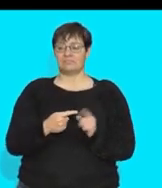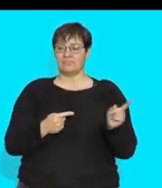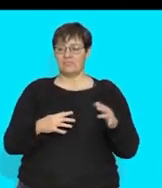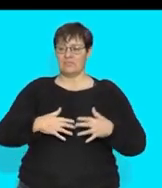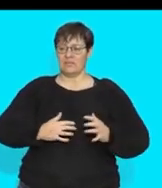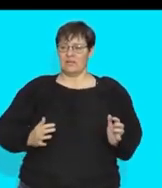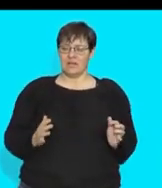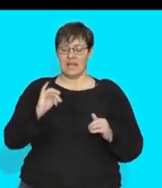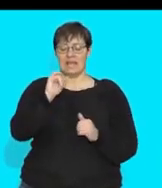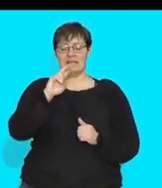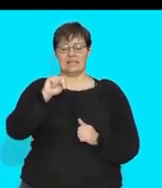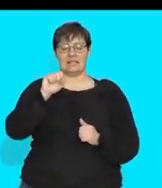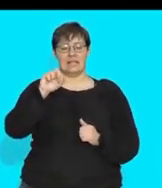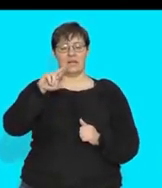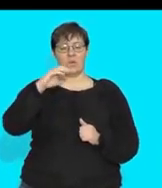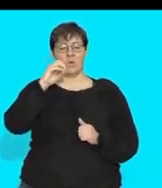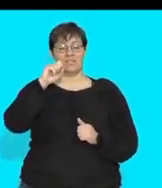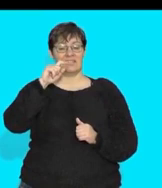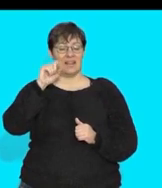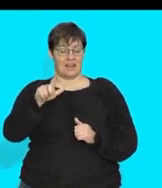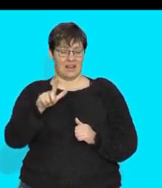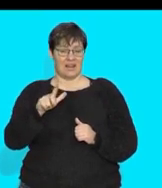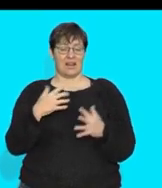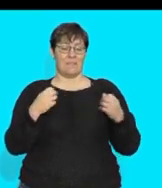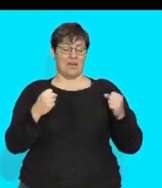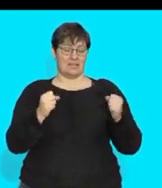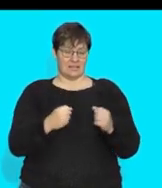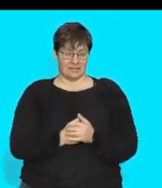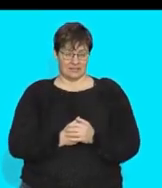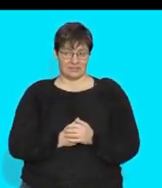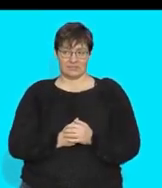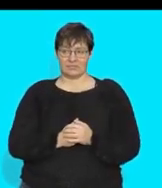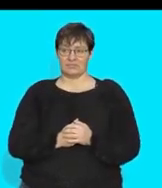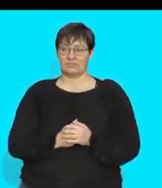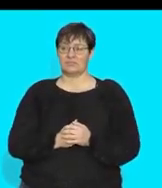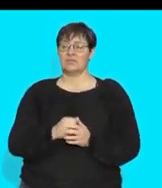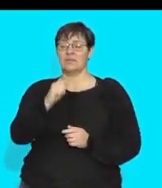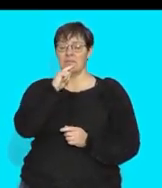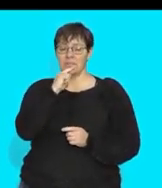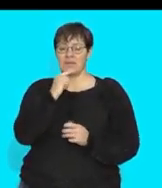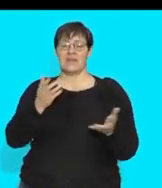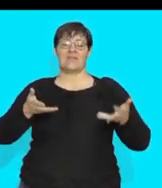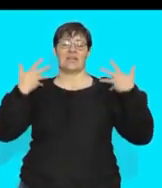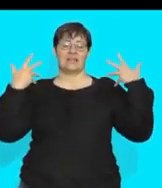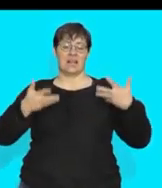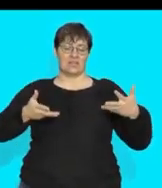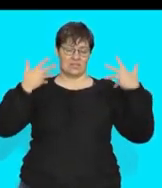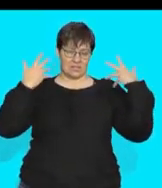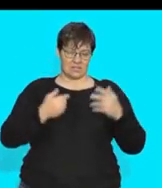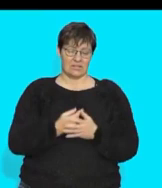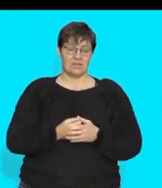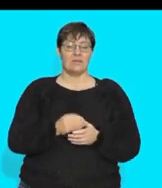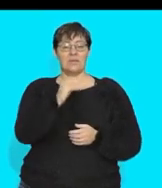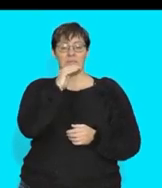the process of breathing. And that's what we mean by ventilation. Bringing air in